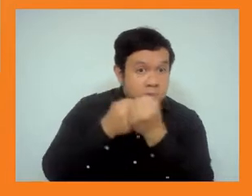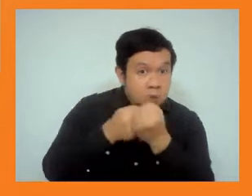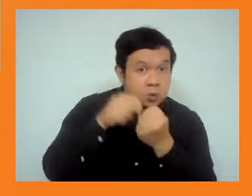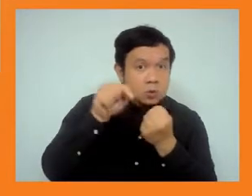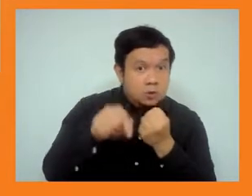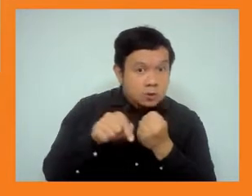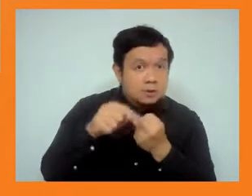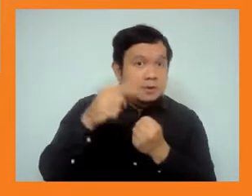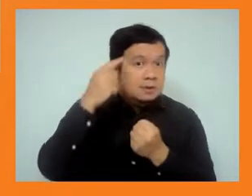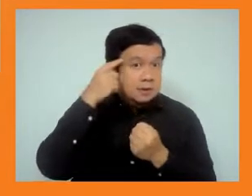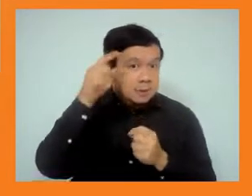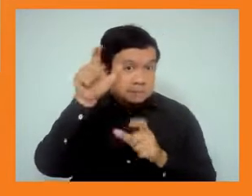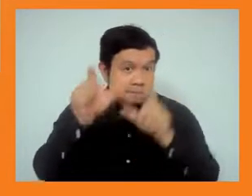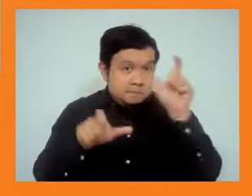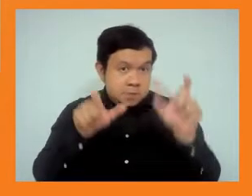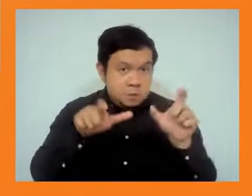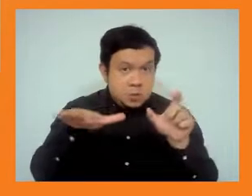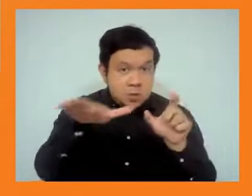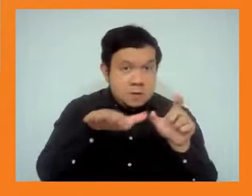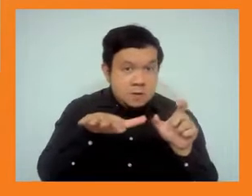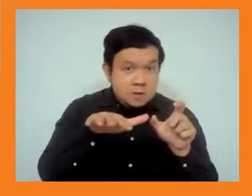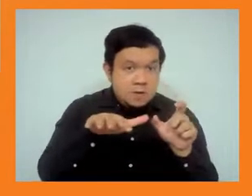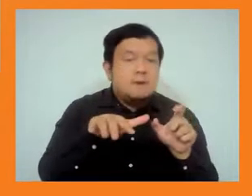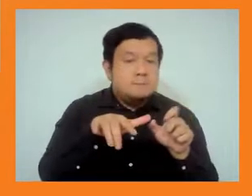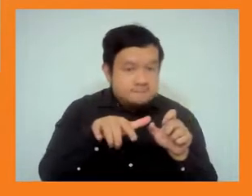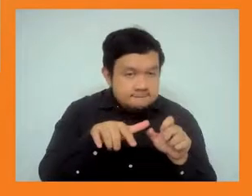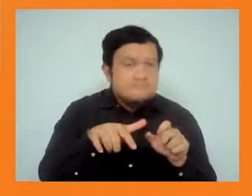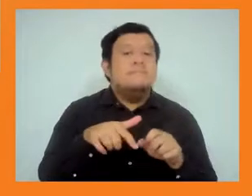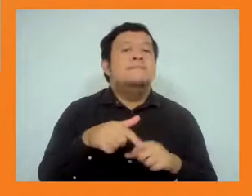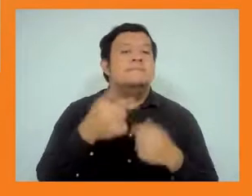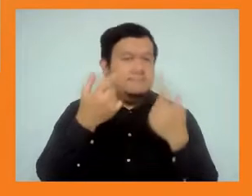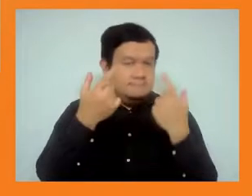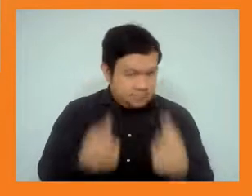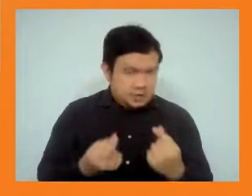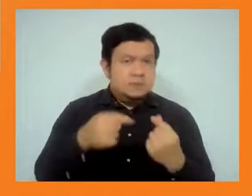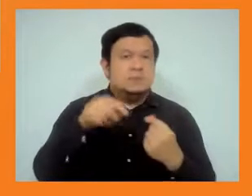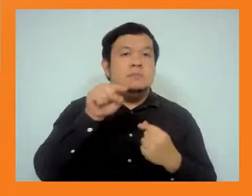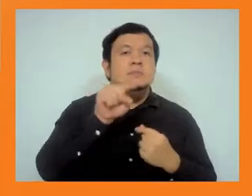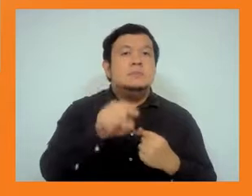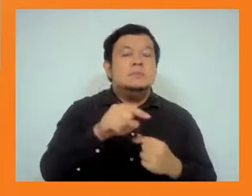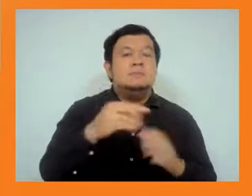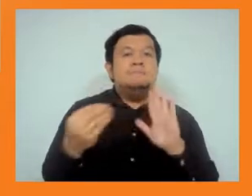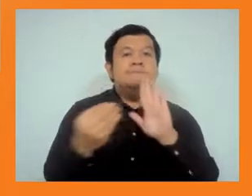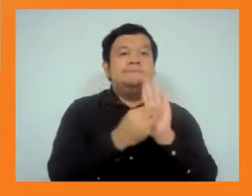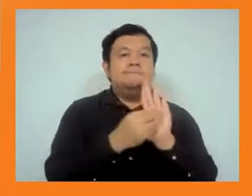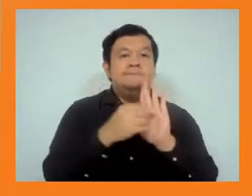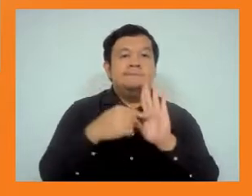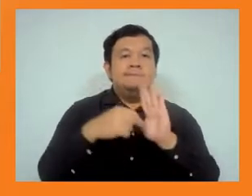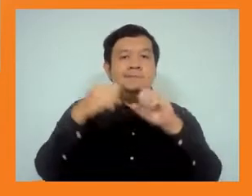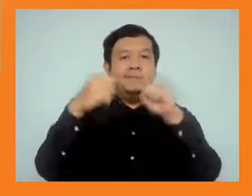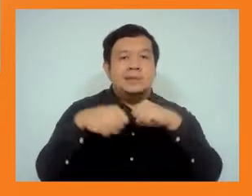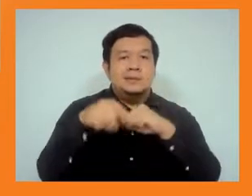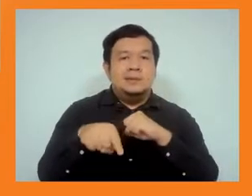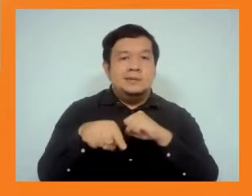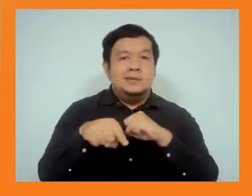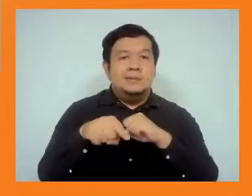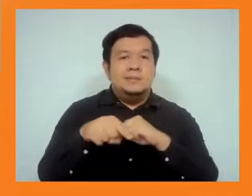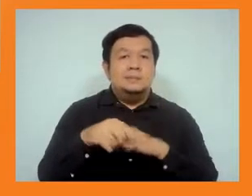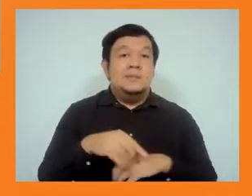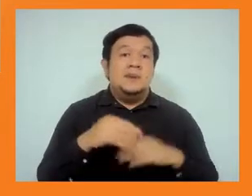project monitoring, it's very hard for the civil society to go to these project construction sites,